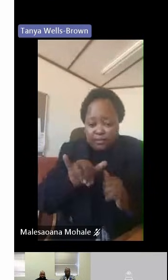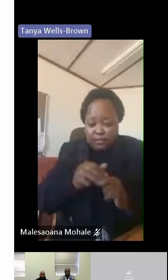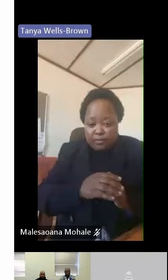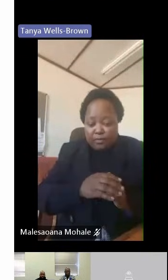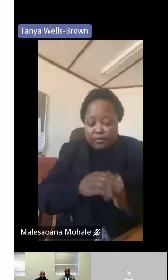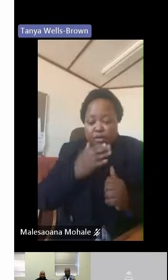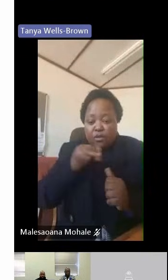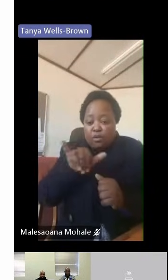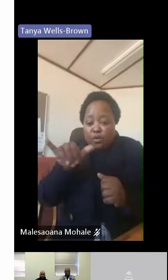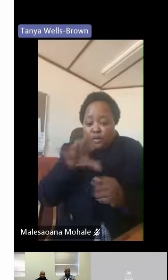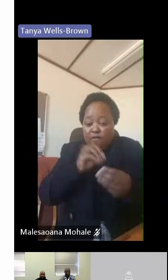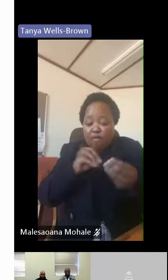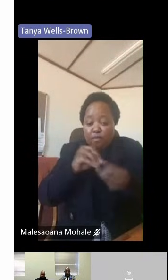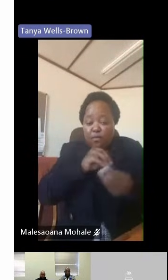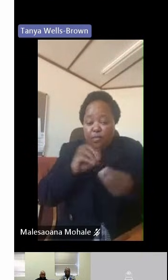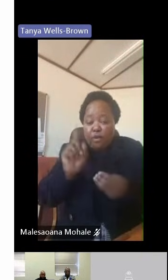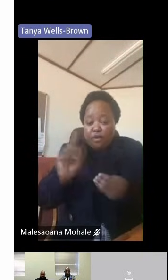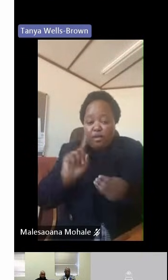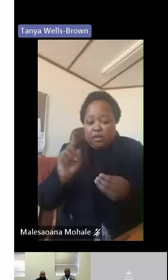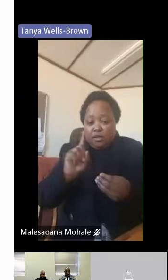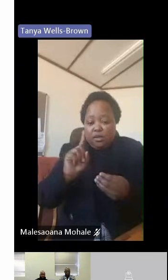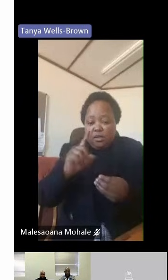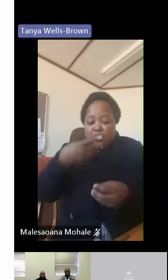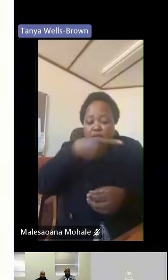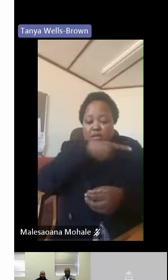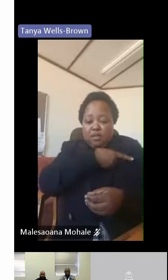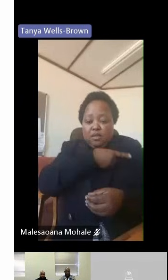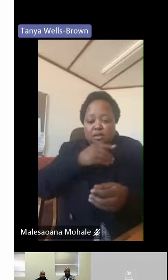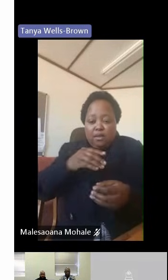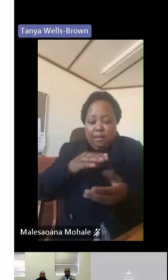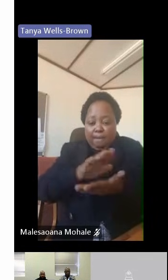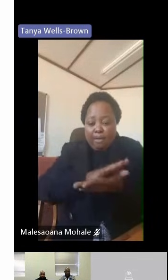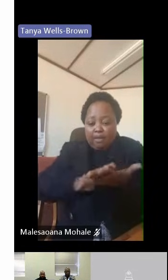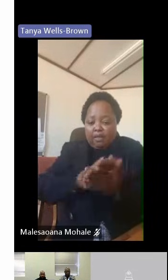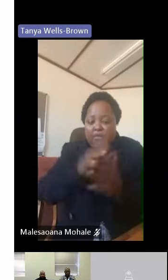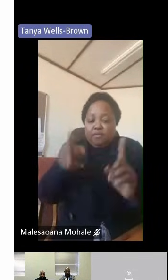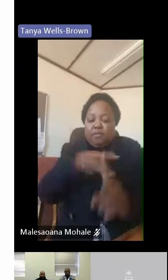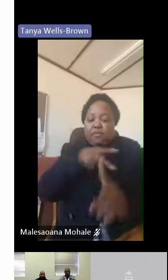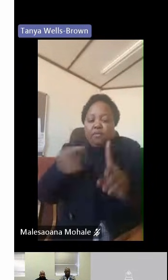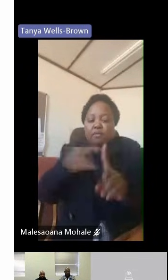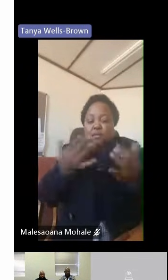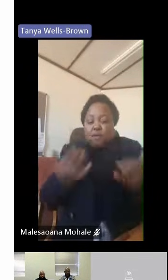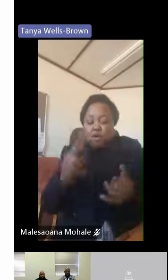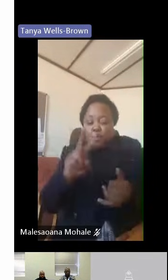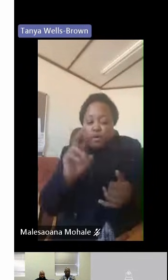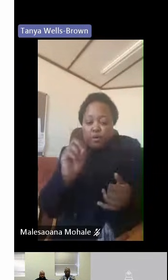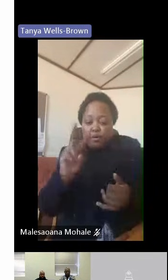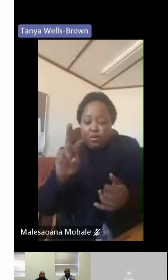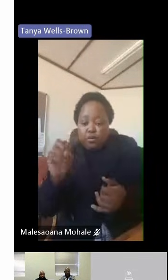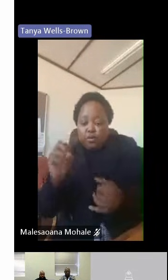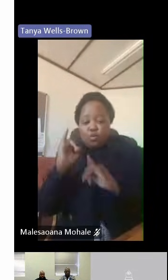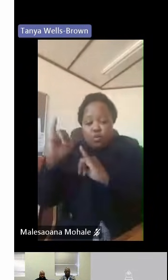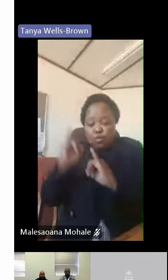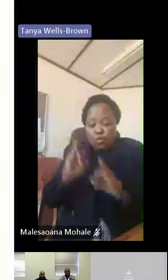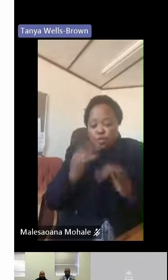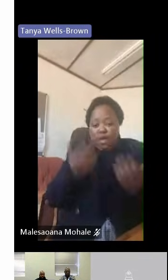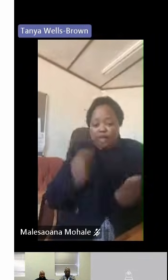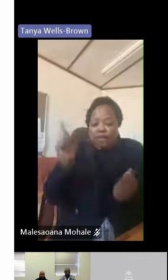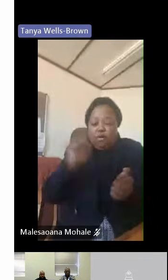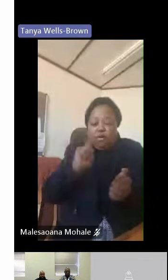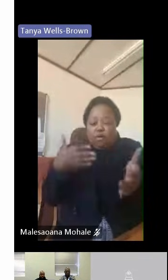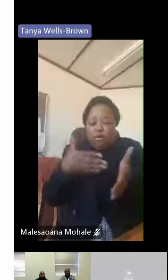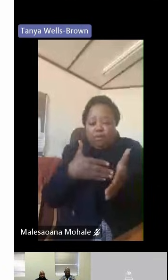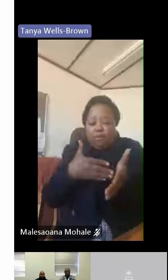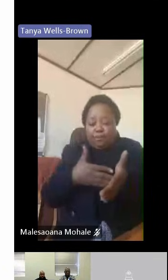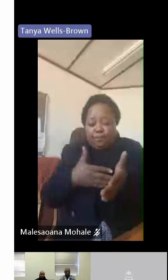violence and sexual violence. In 2022, we had the introduction of the Counter Domestic Violence Act, and this has